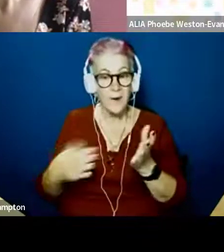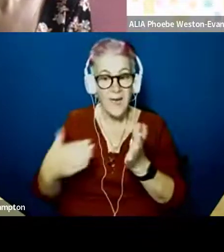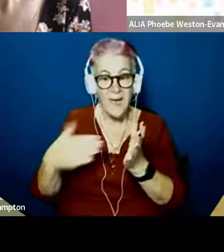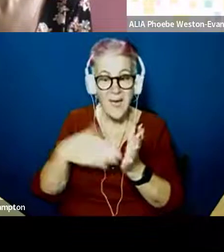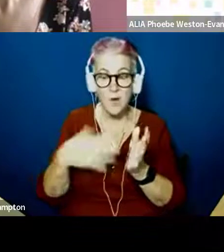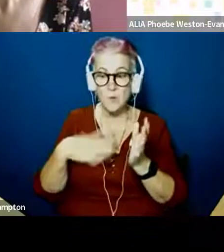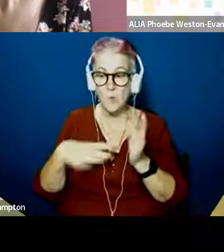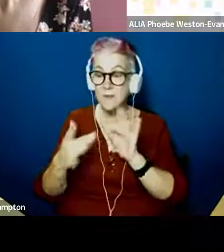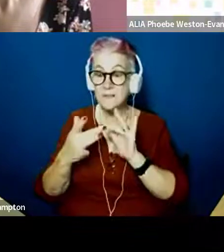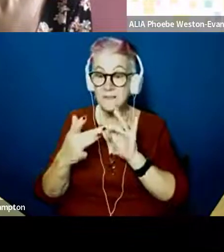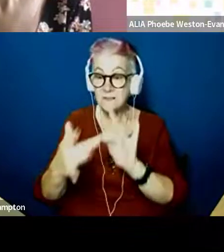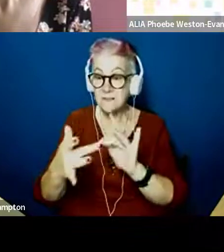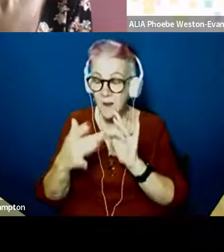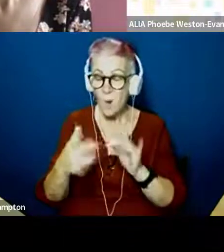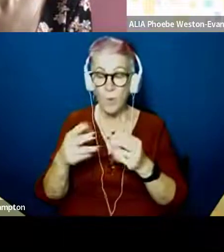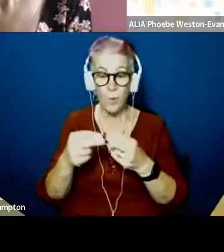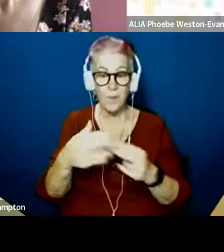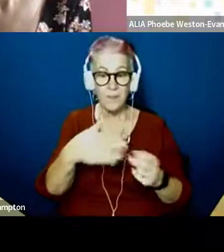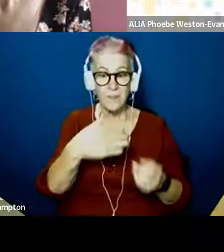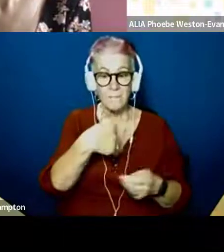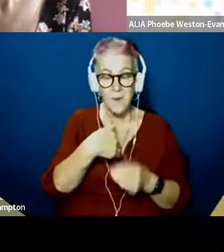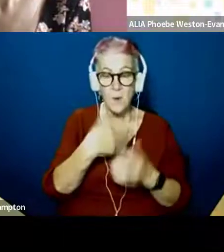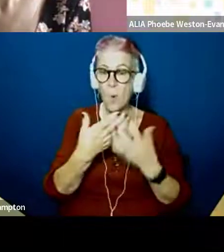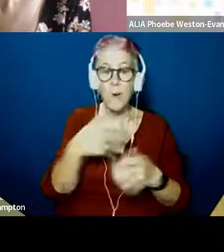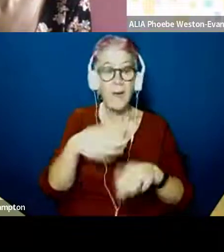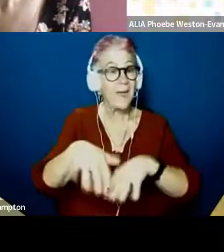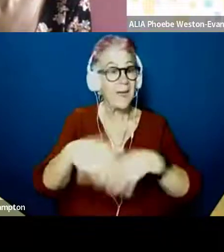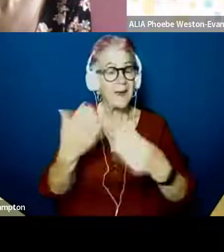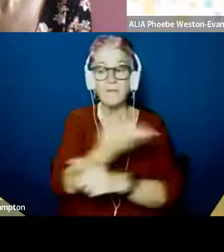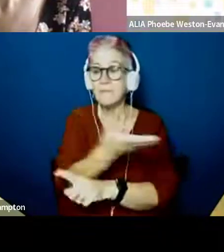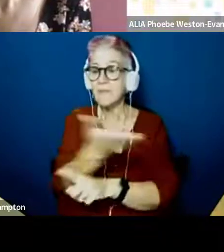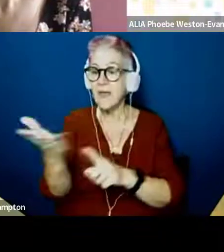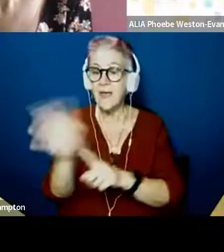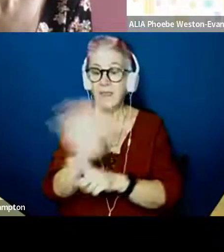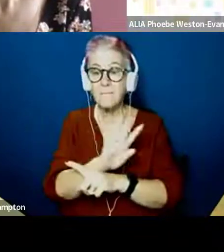touch with me or with any of the panelists, do get in touch at